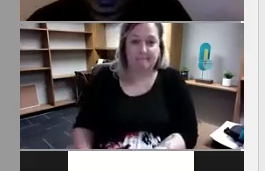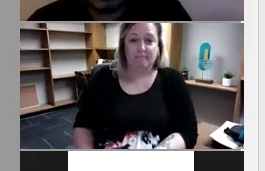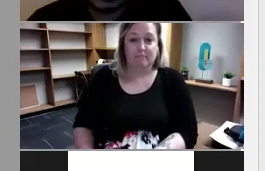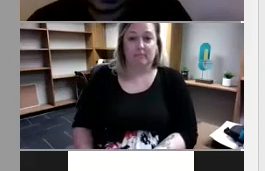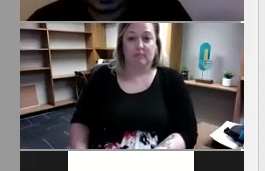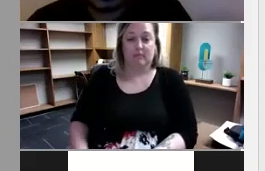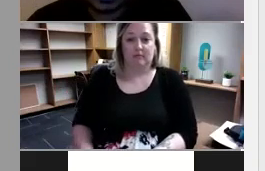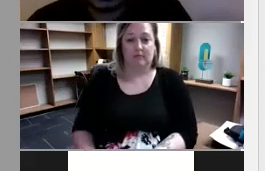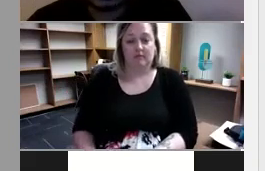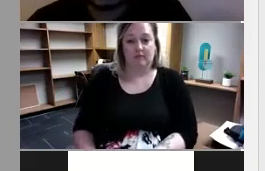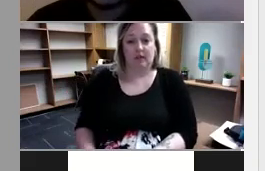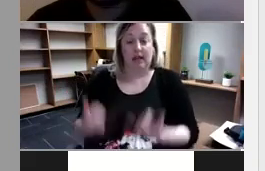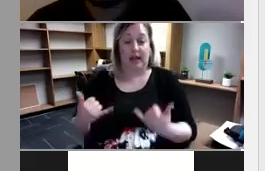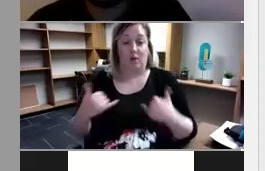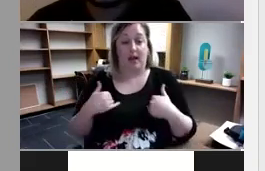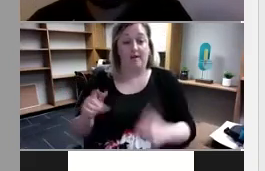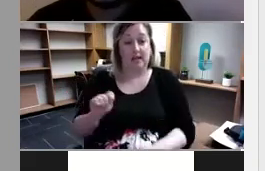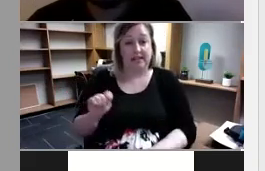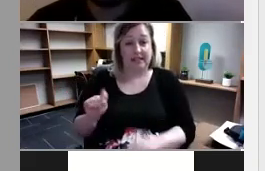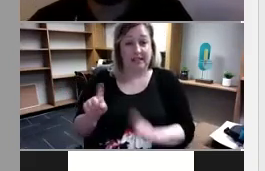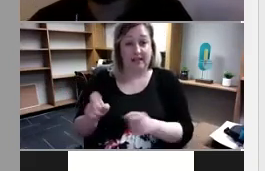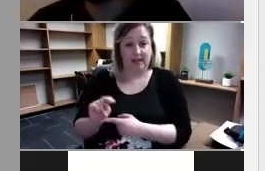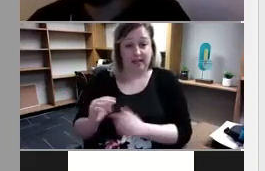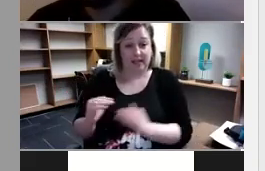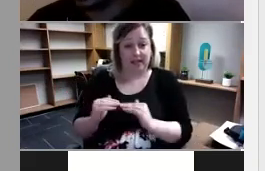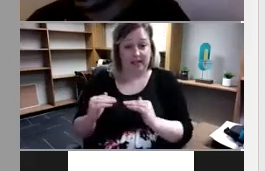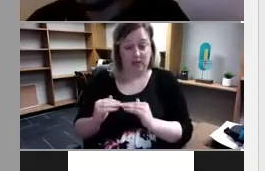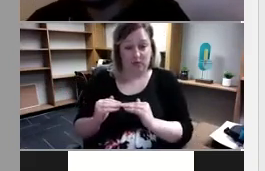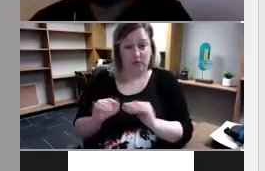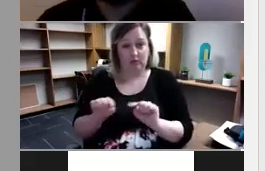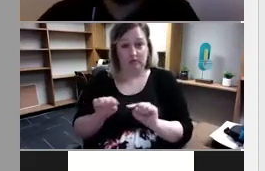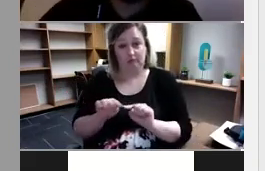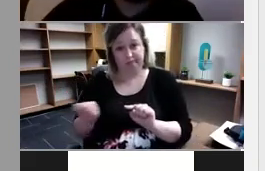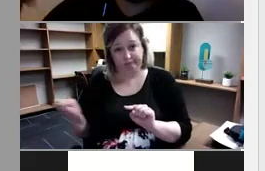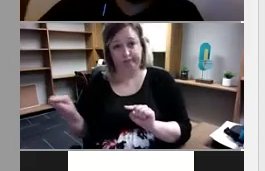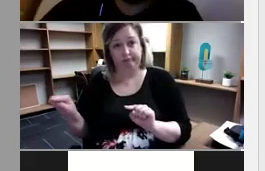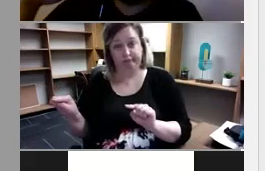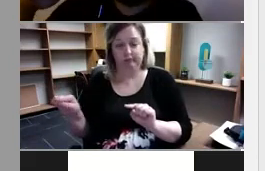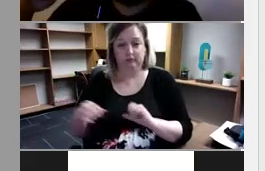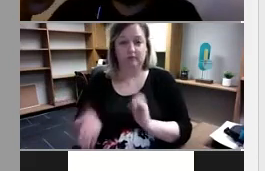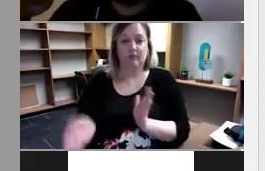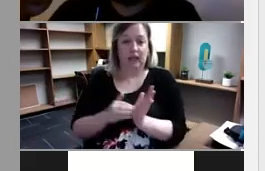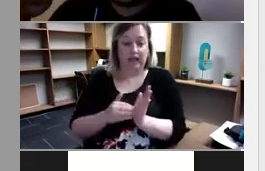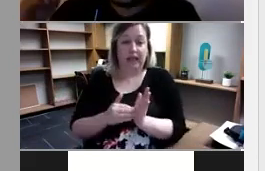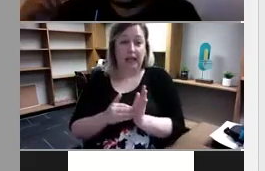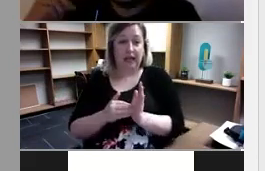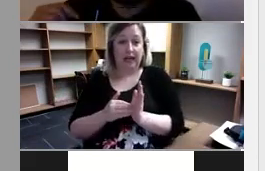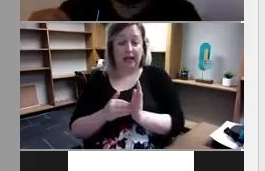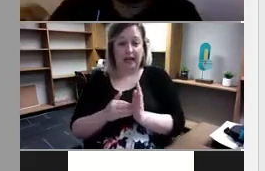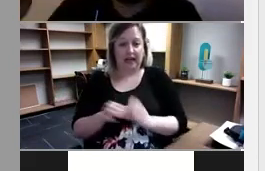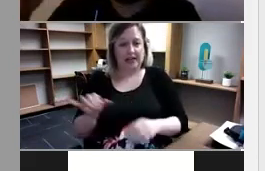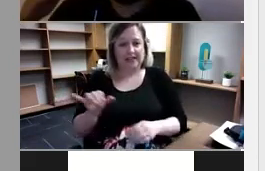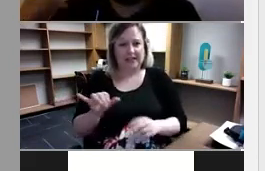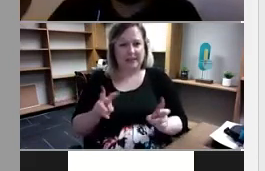Now, we have t of n equals to 4tn by 2 plus n squared by log n. Again, we have the same weird issue that we had